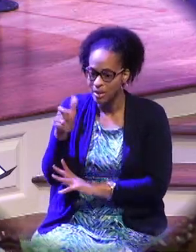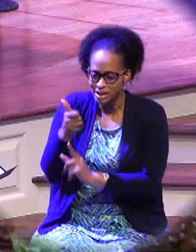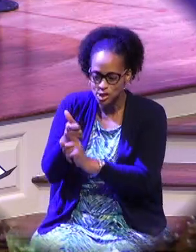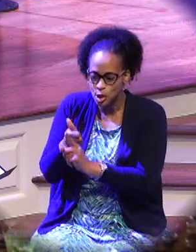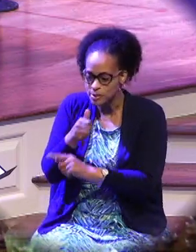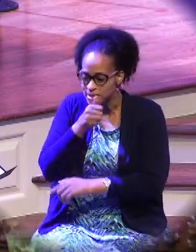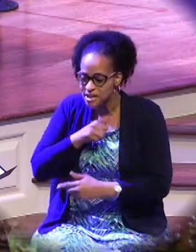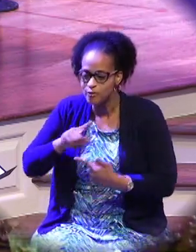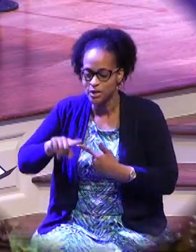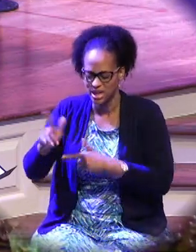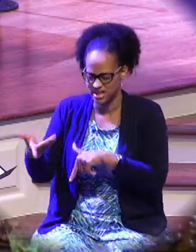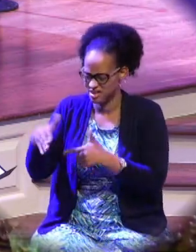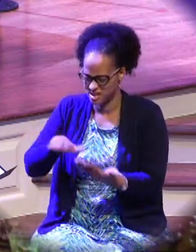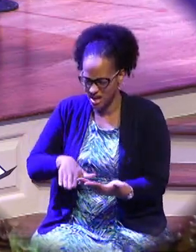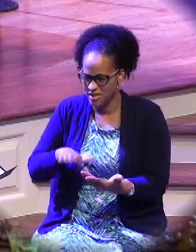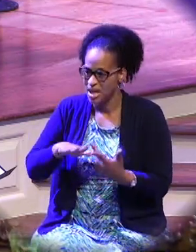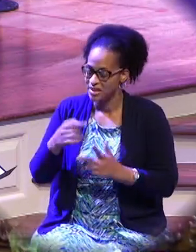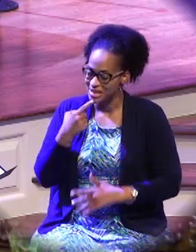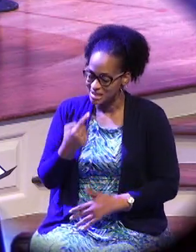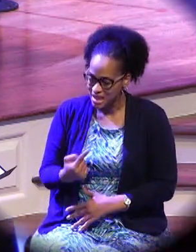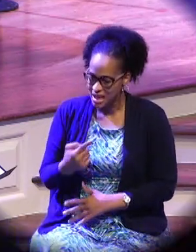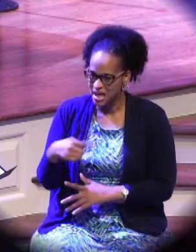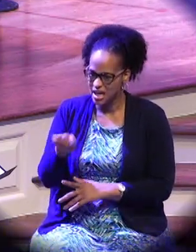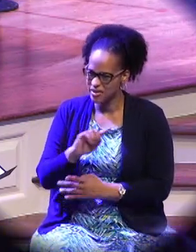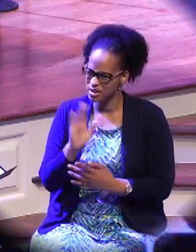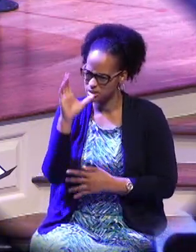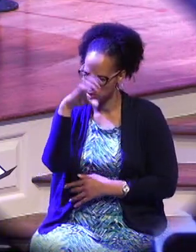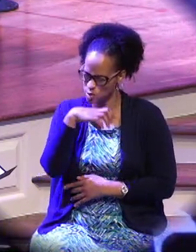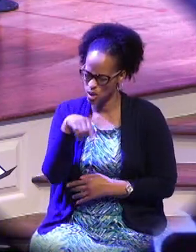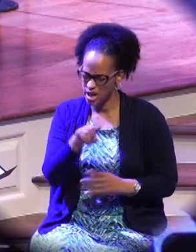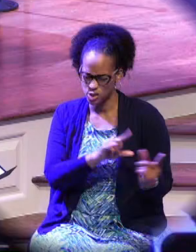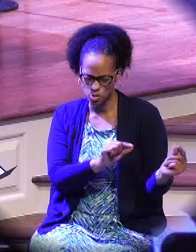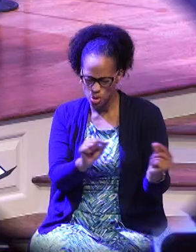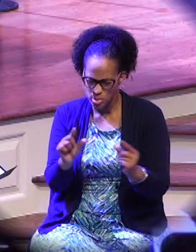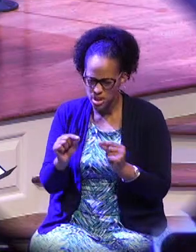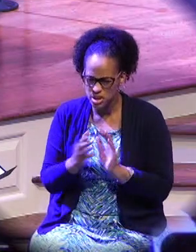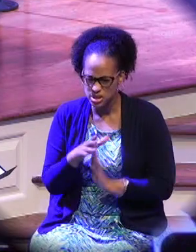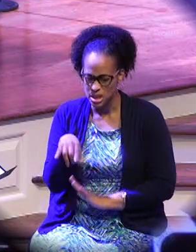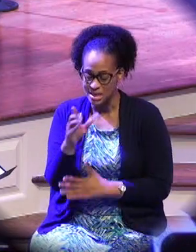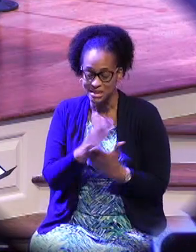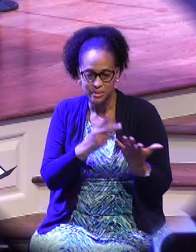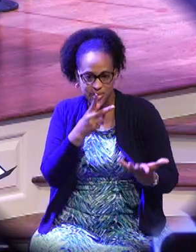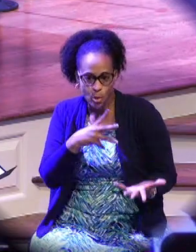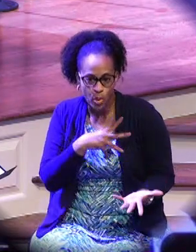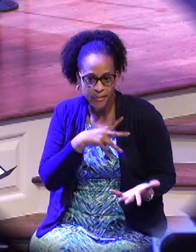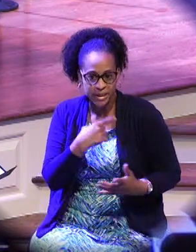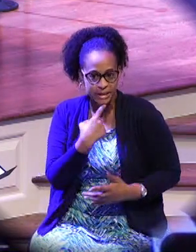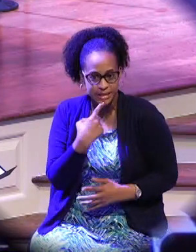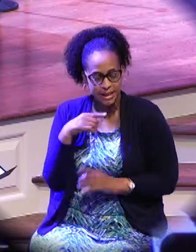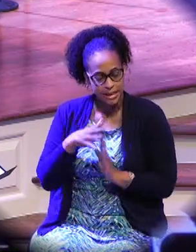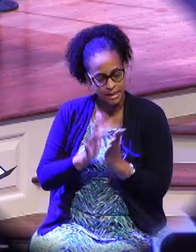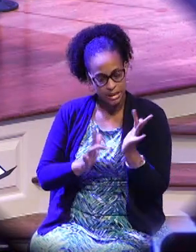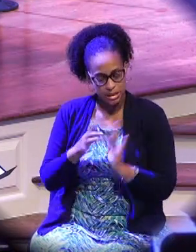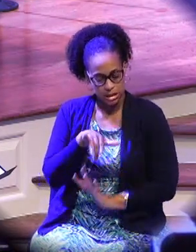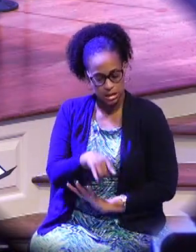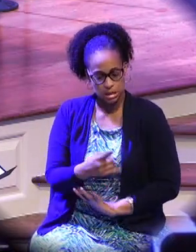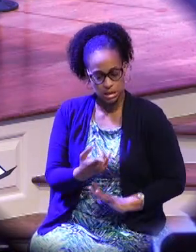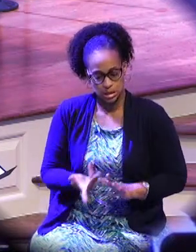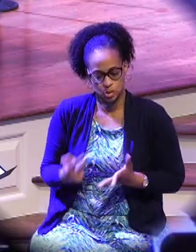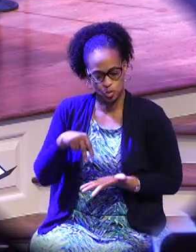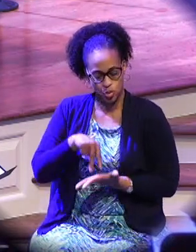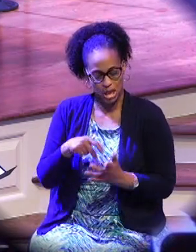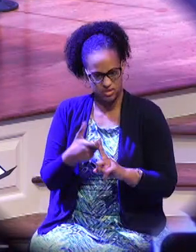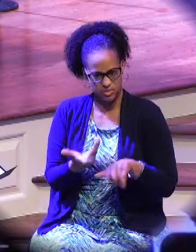and his own death. And they say, and there's some strange rumors going about that some of the women are talking about, that he has been raised from